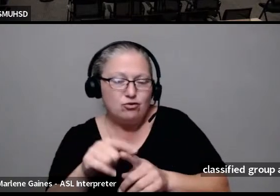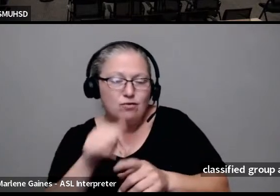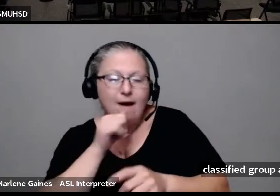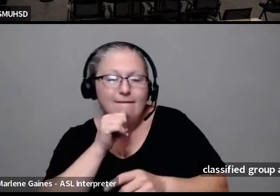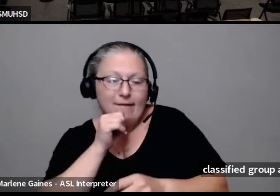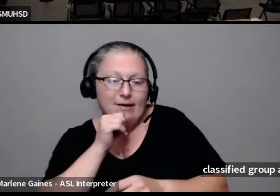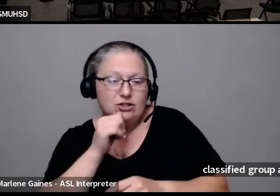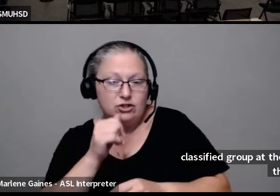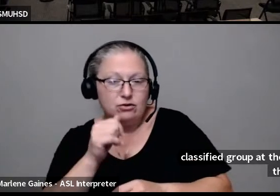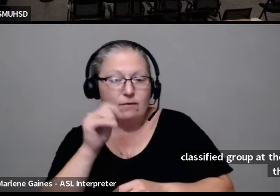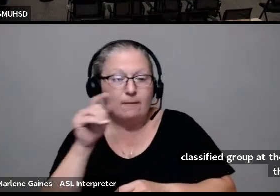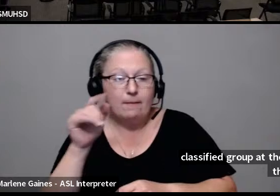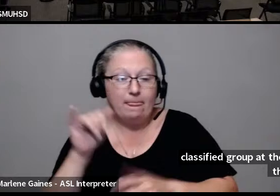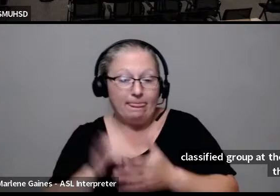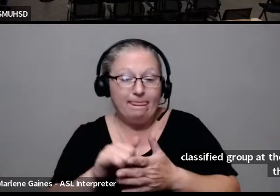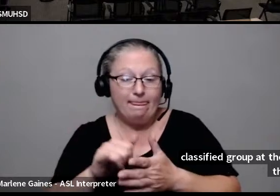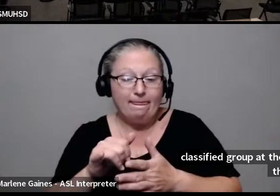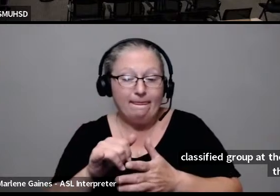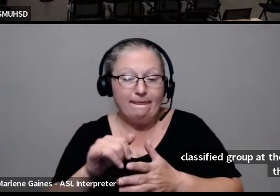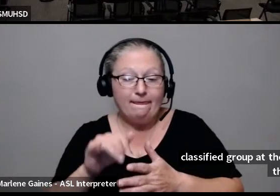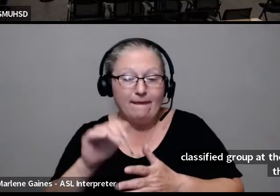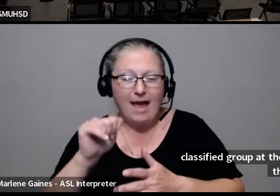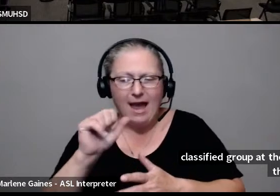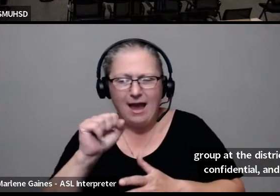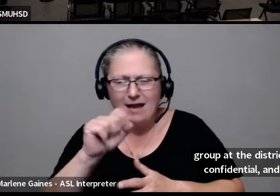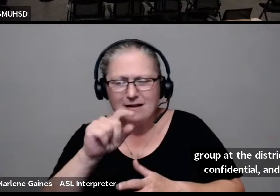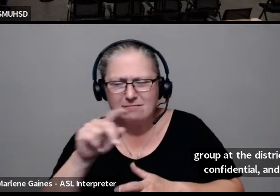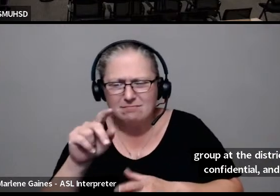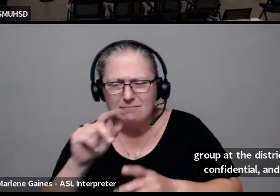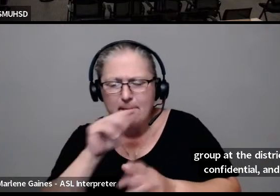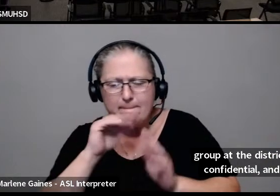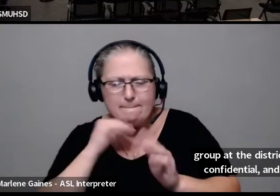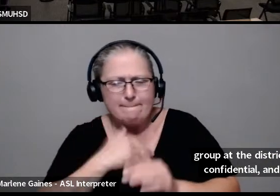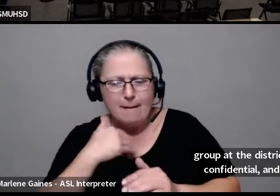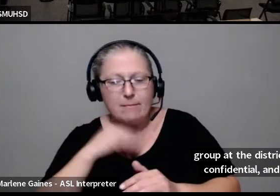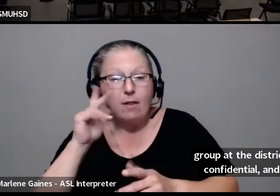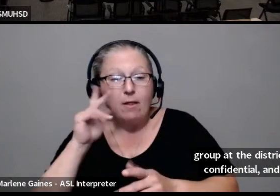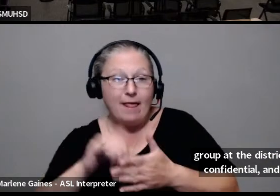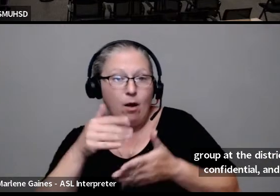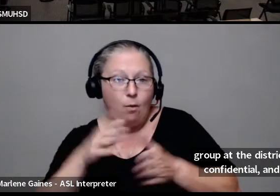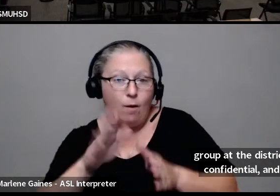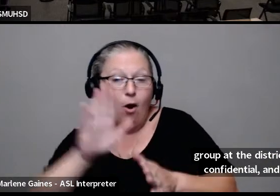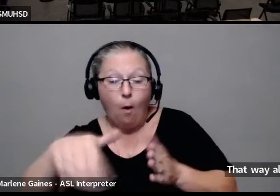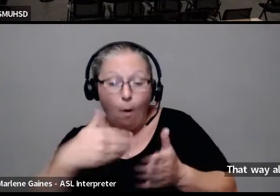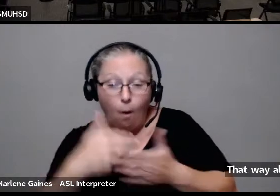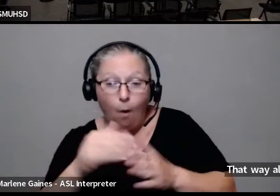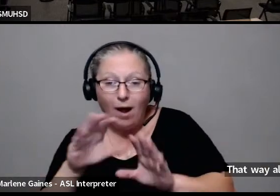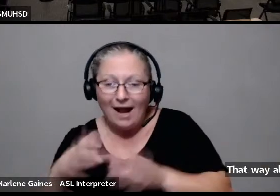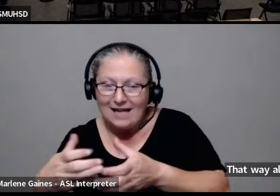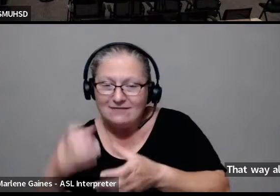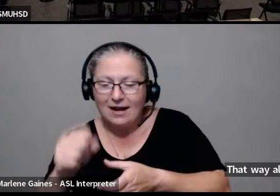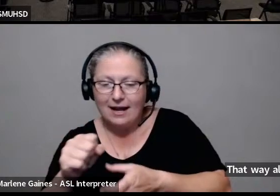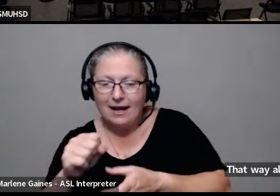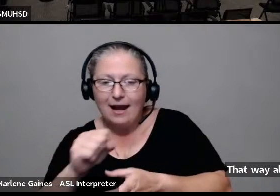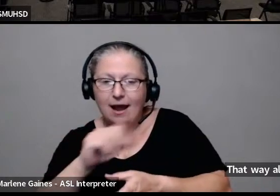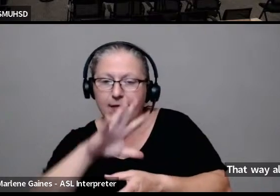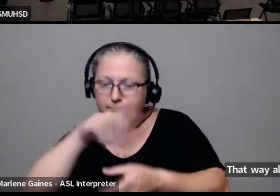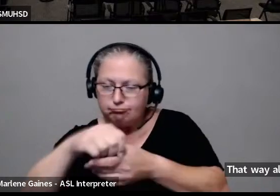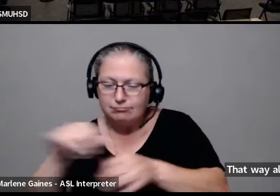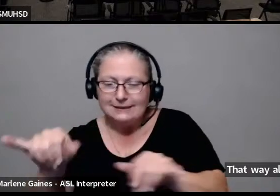And those are the ASME members. That way, all the classified would be entitled to the same benefits.